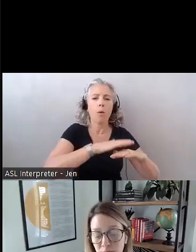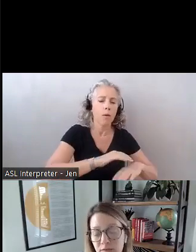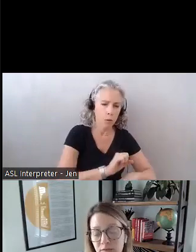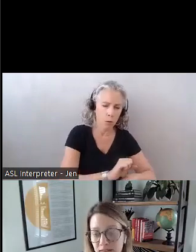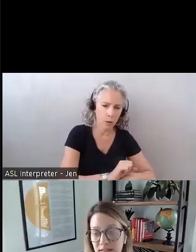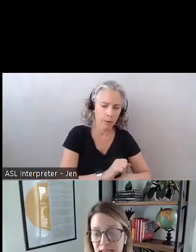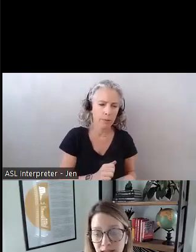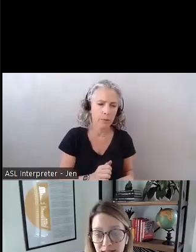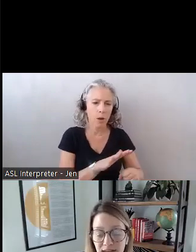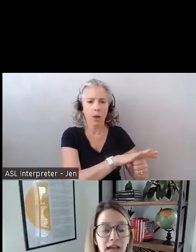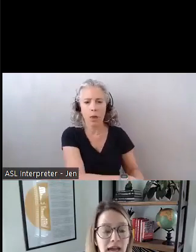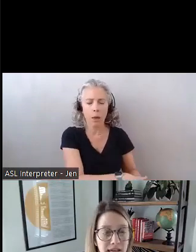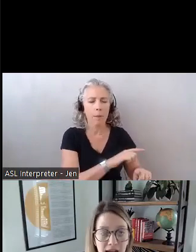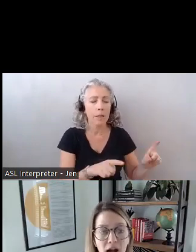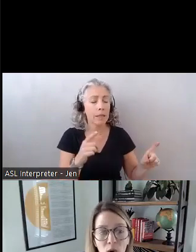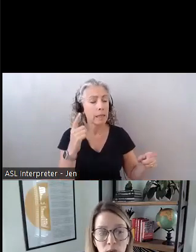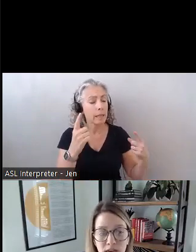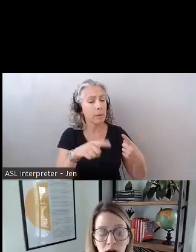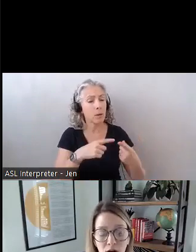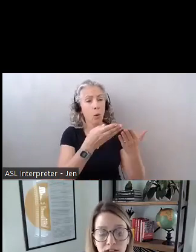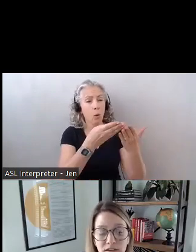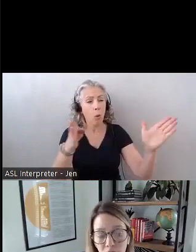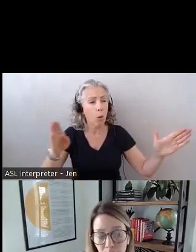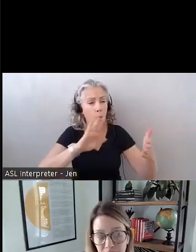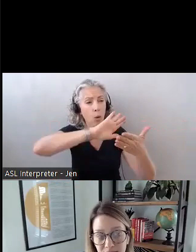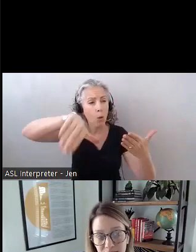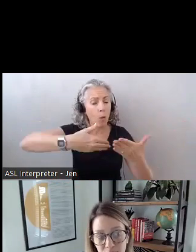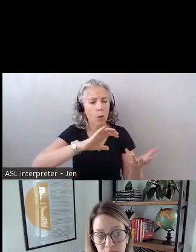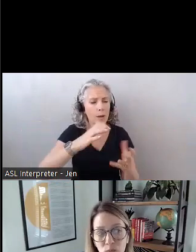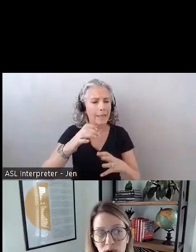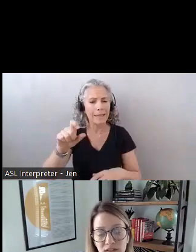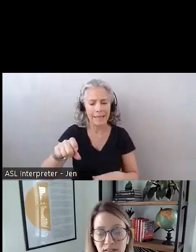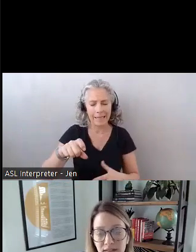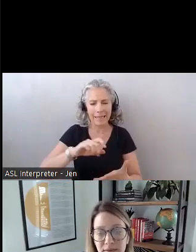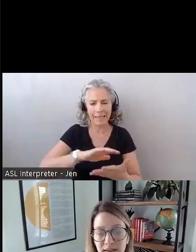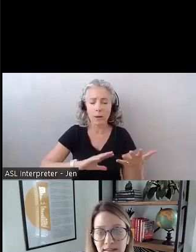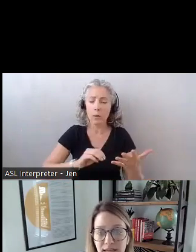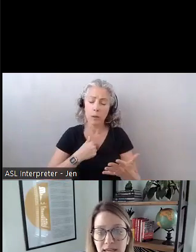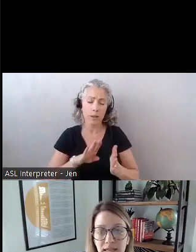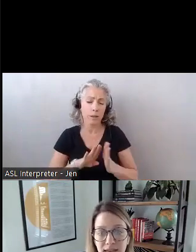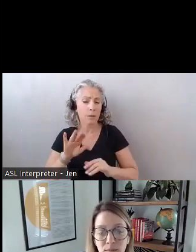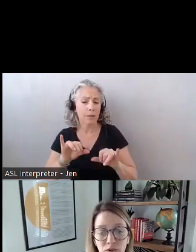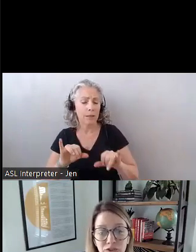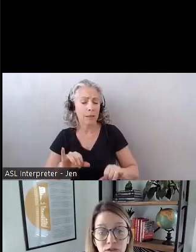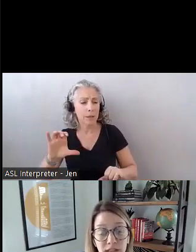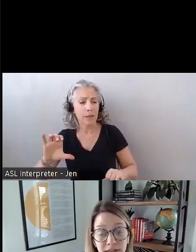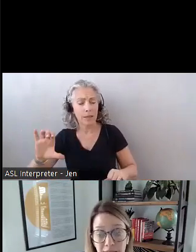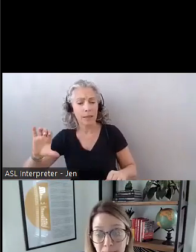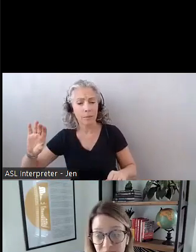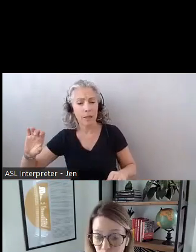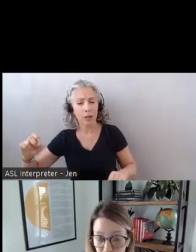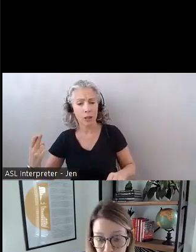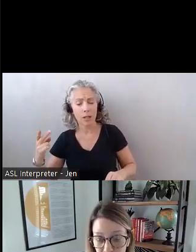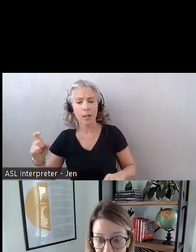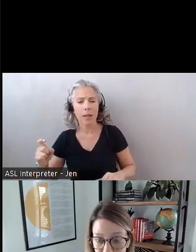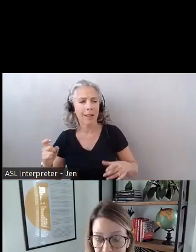full continuum of crisis needs and how we are developing a system in which the CCBHC is able to fill